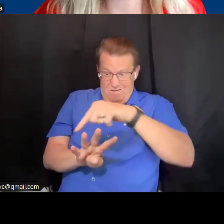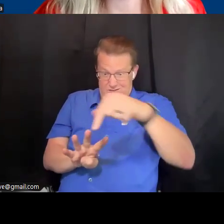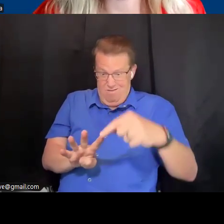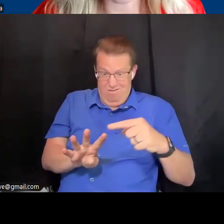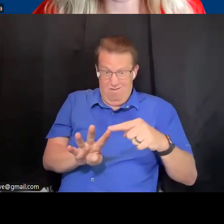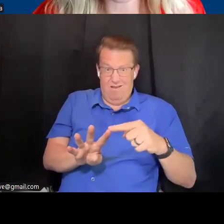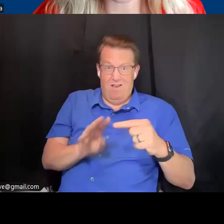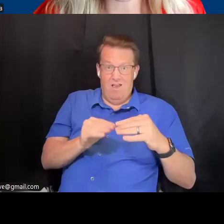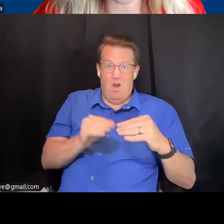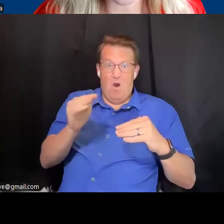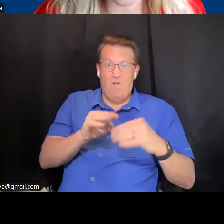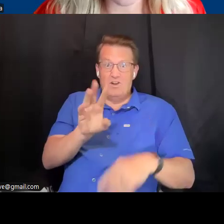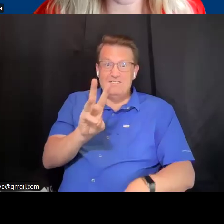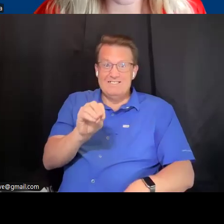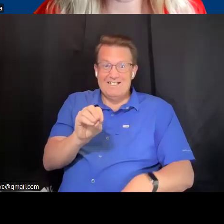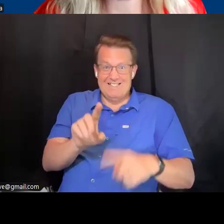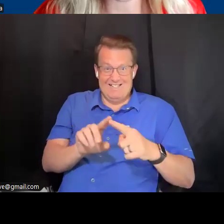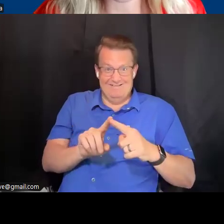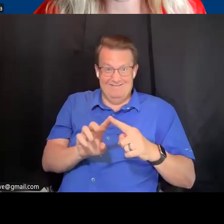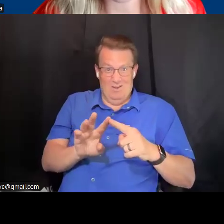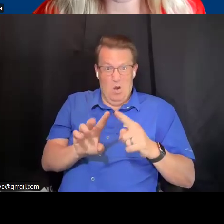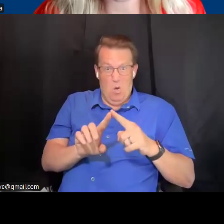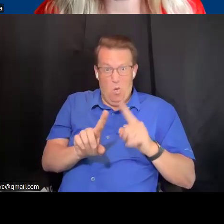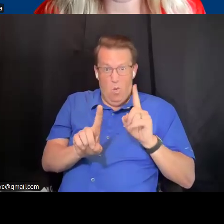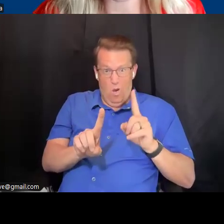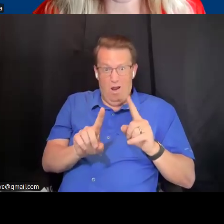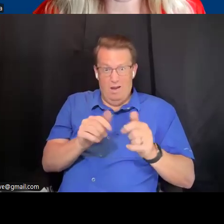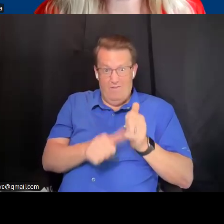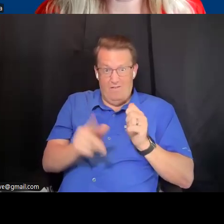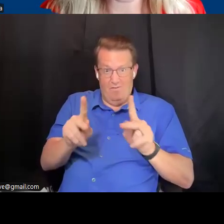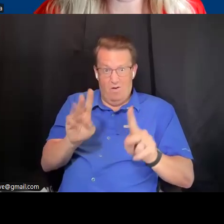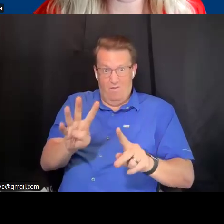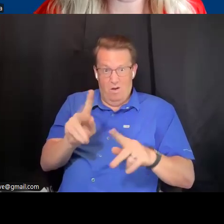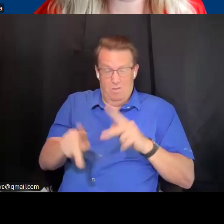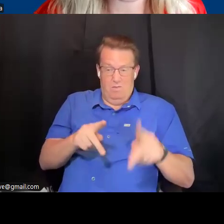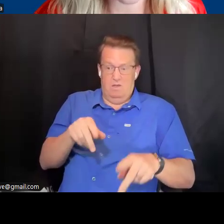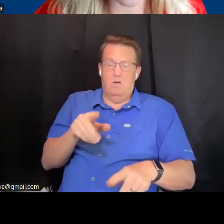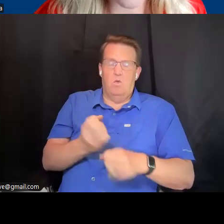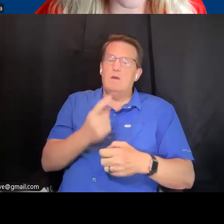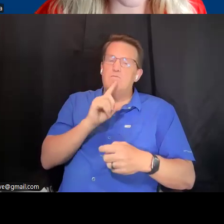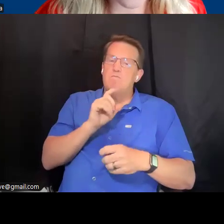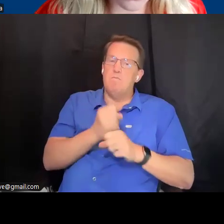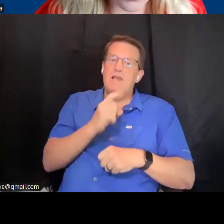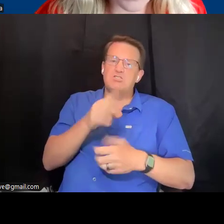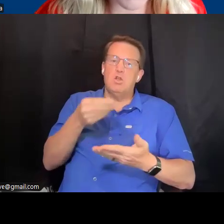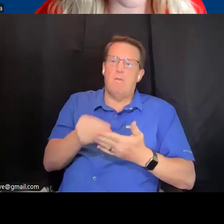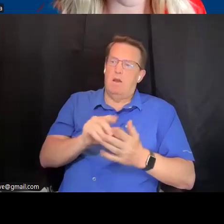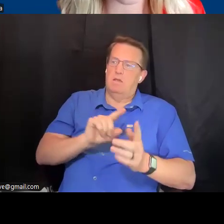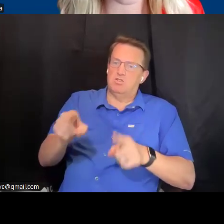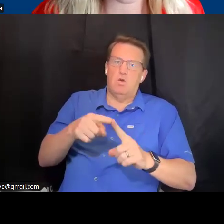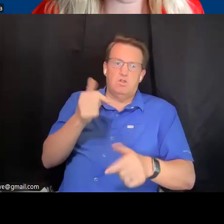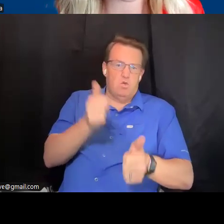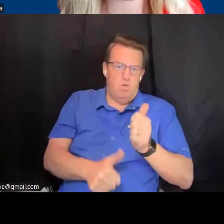to be thoughtful and purposeful in ensuring funding is getting where it is needed most to support the most vulnerable members of